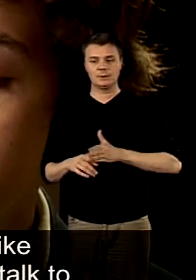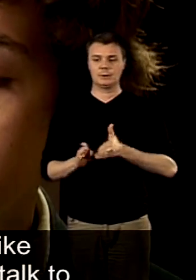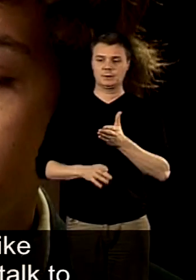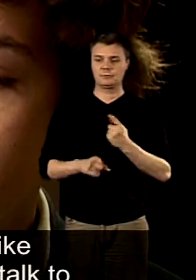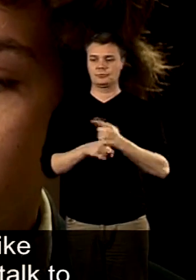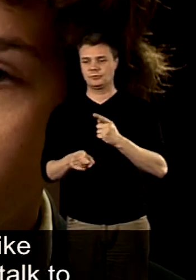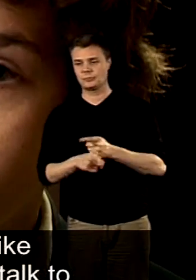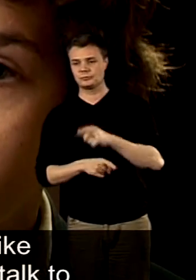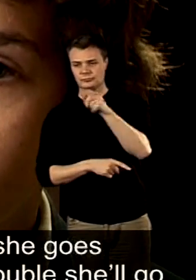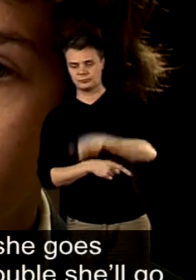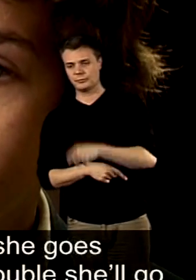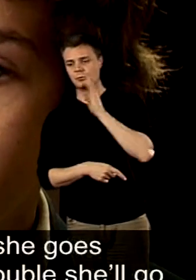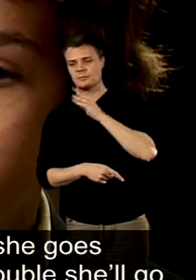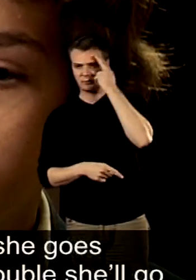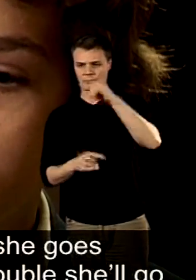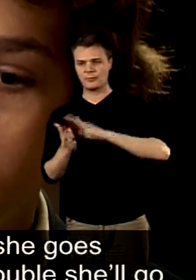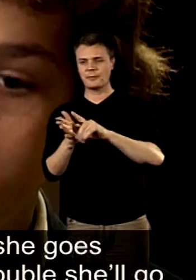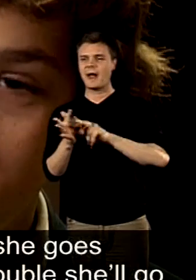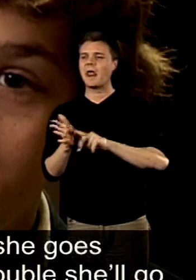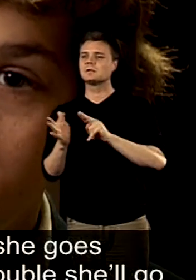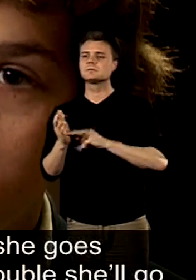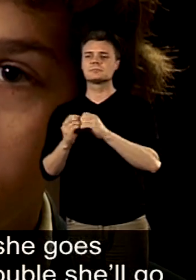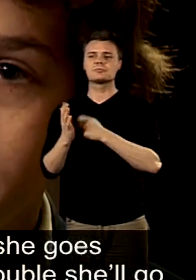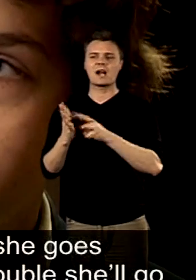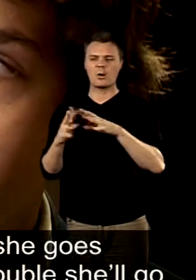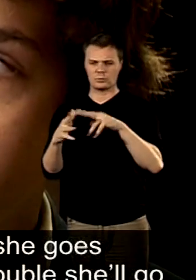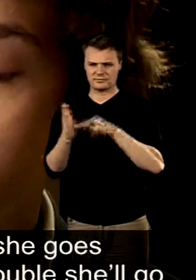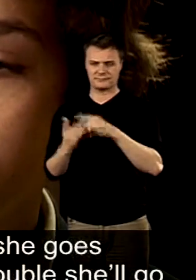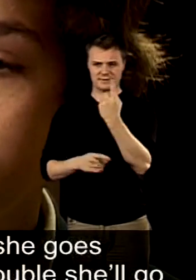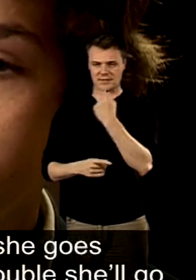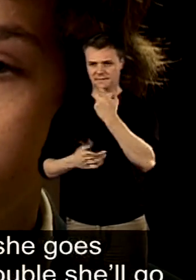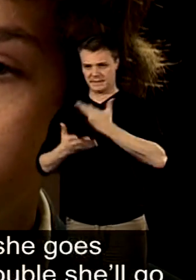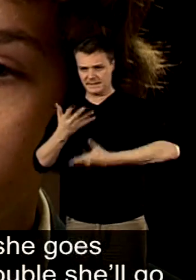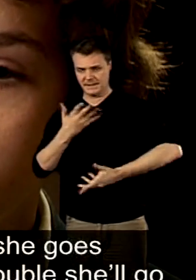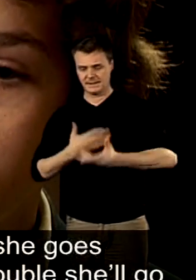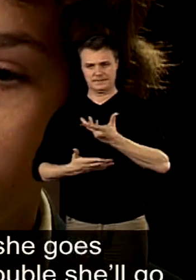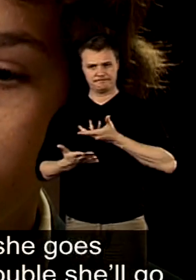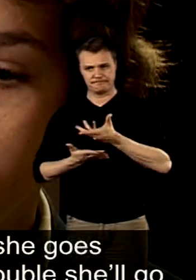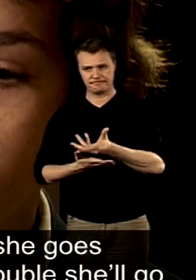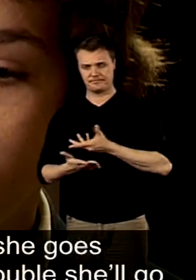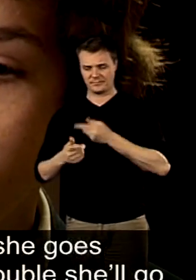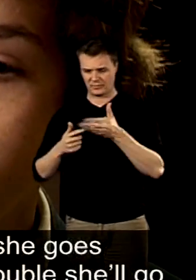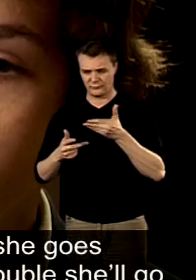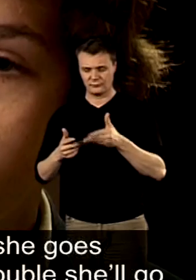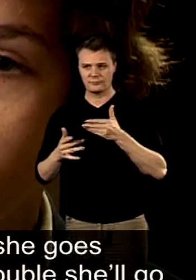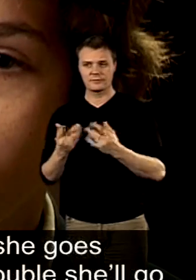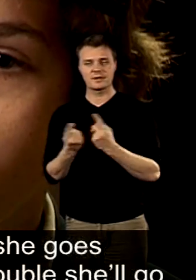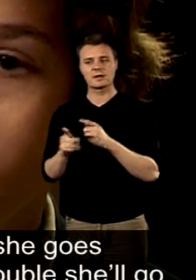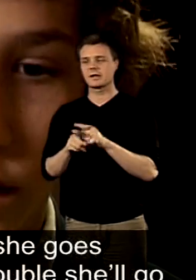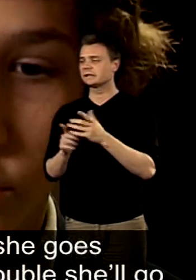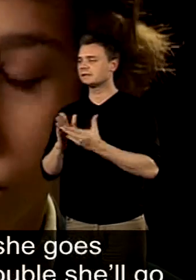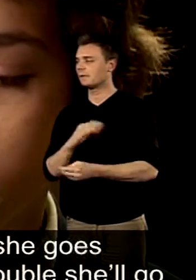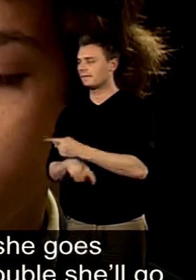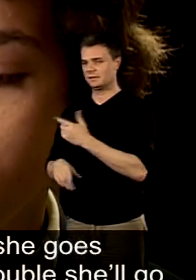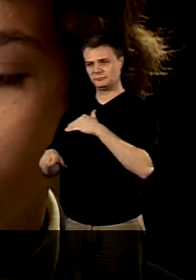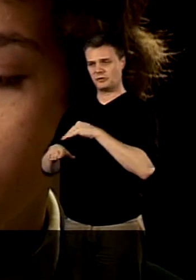this woman called Helen Brown, and she like goes through stuff. Like if I've ever been